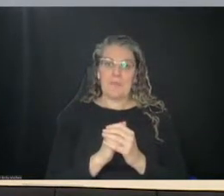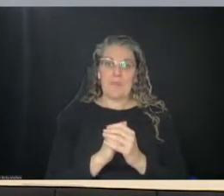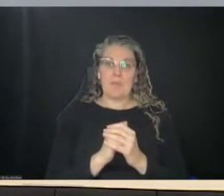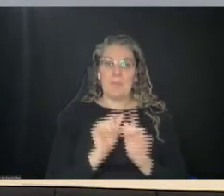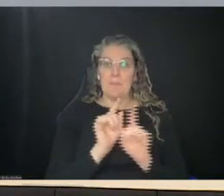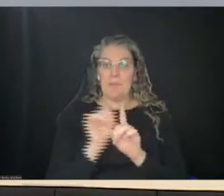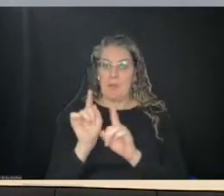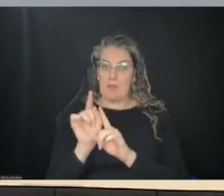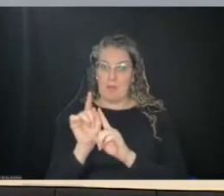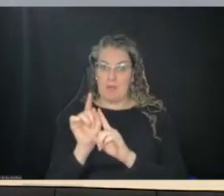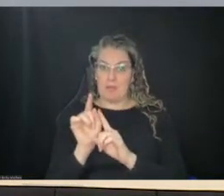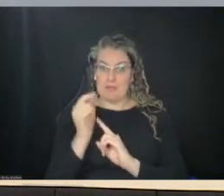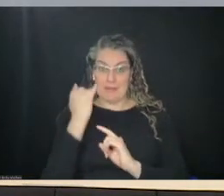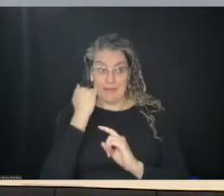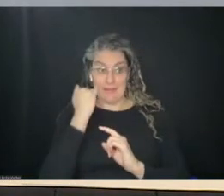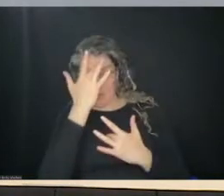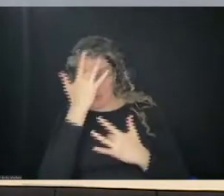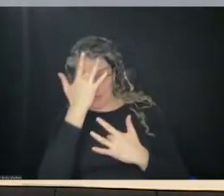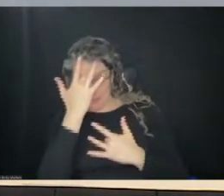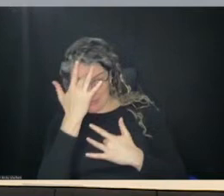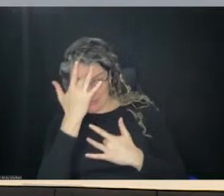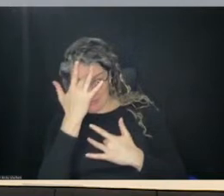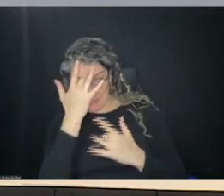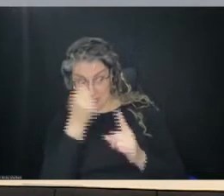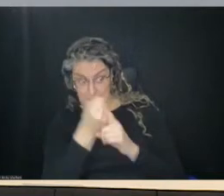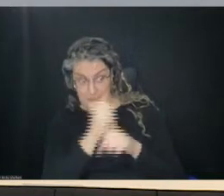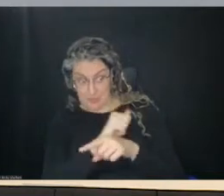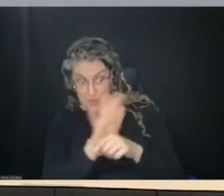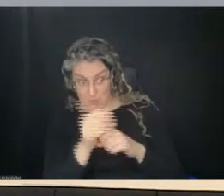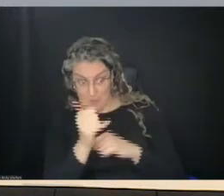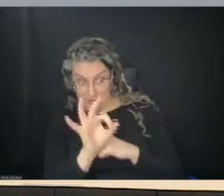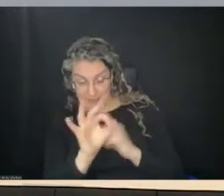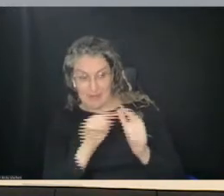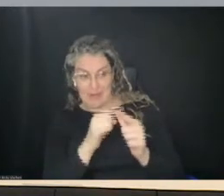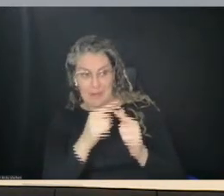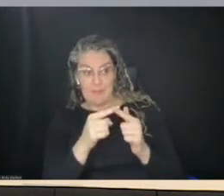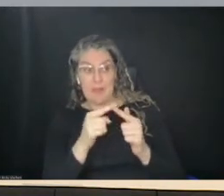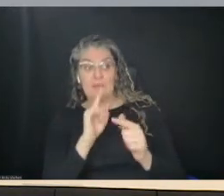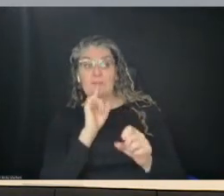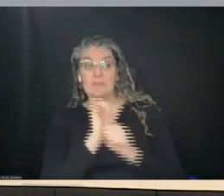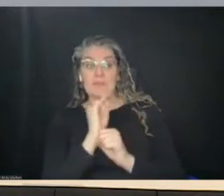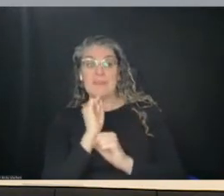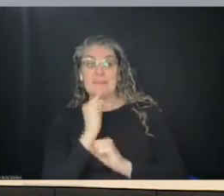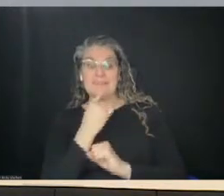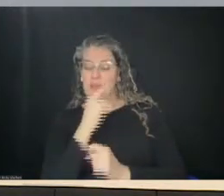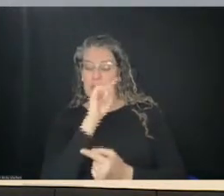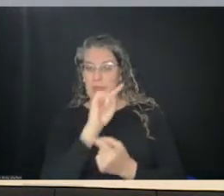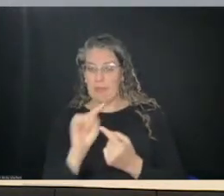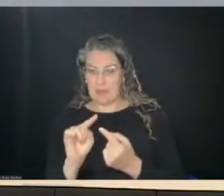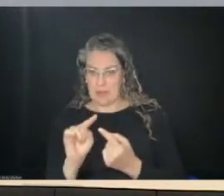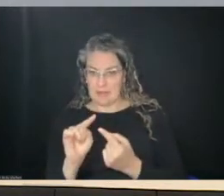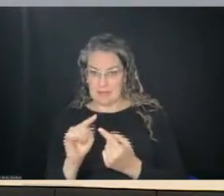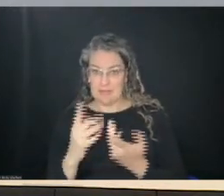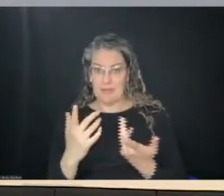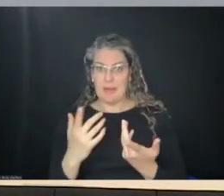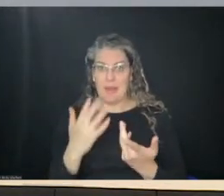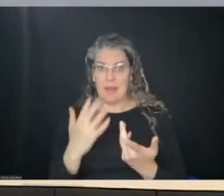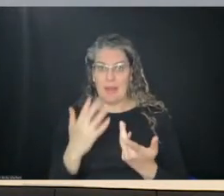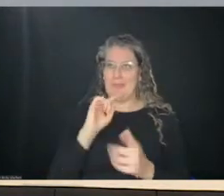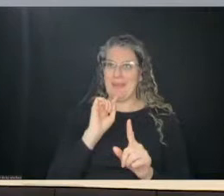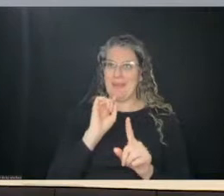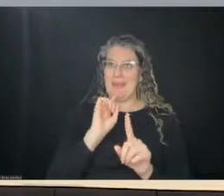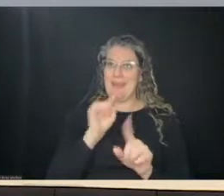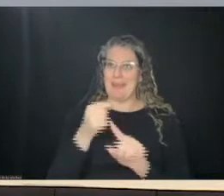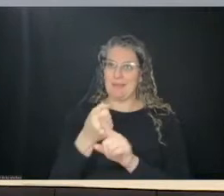if they do get COVID. So anyway, that wasn't, I went off a little bit on your question there, Stu, but so